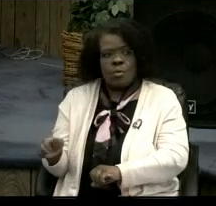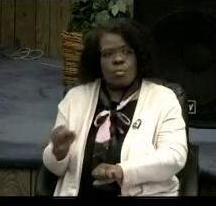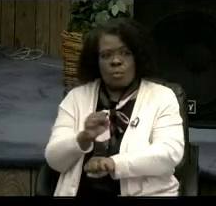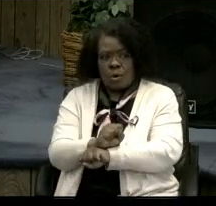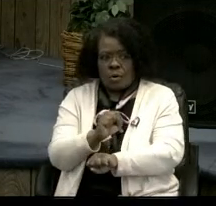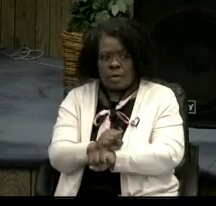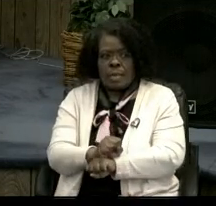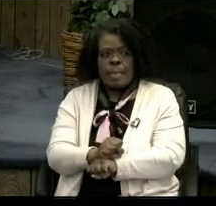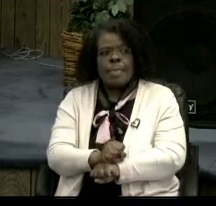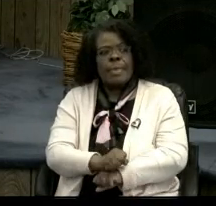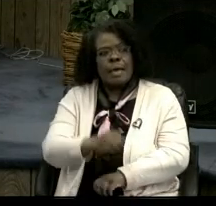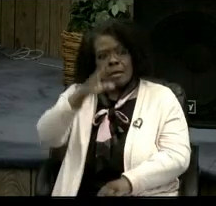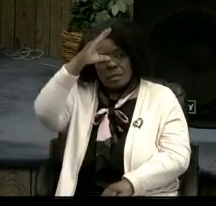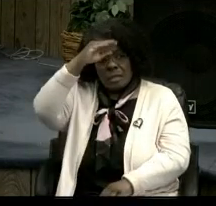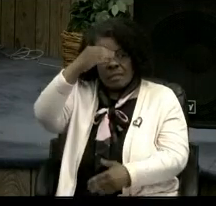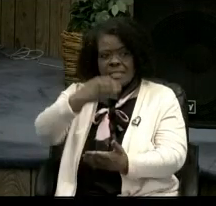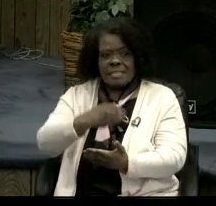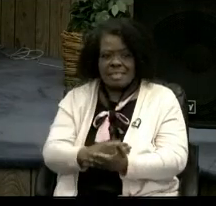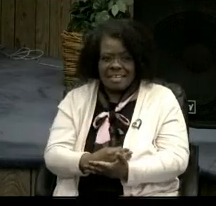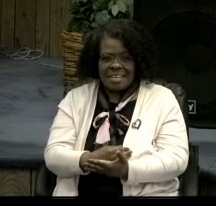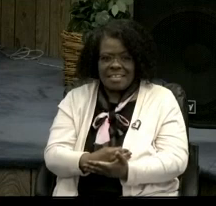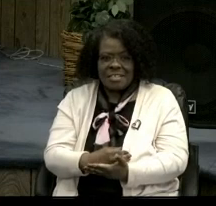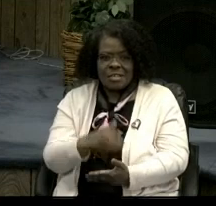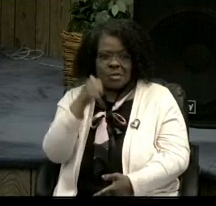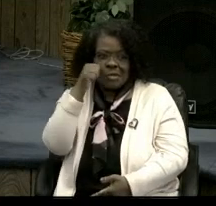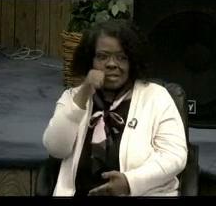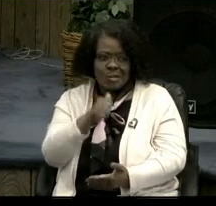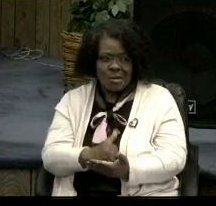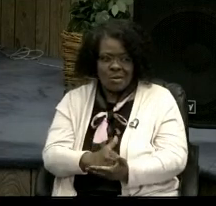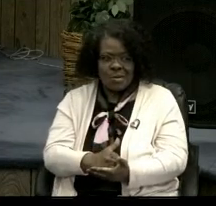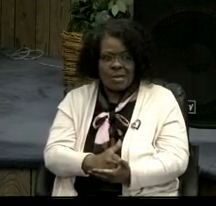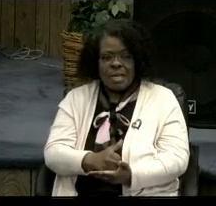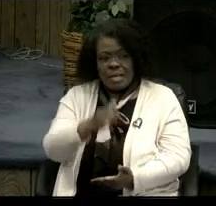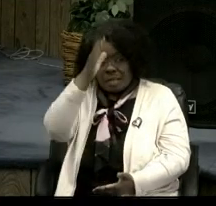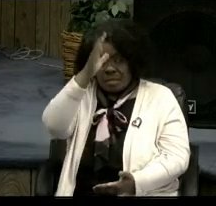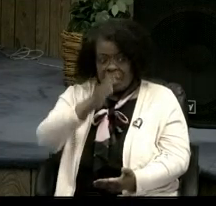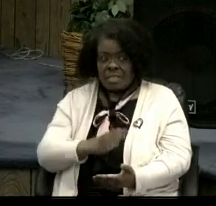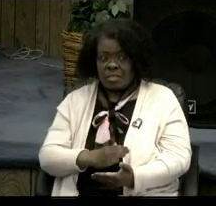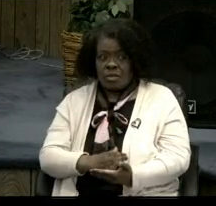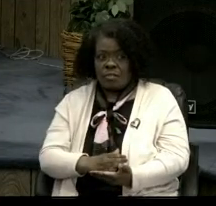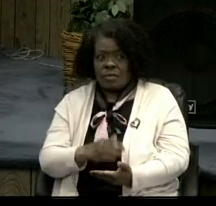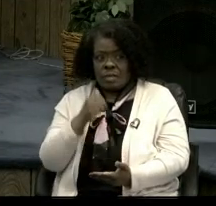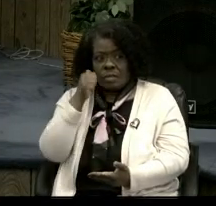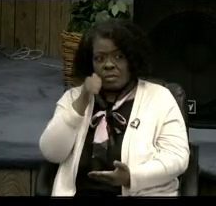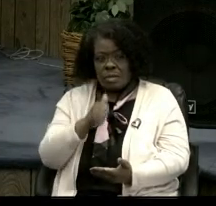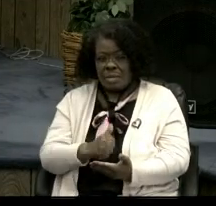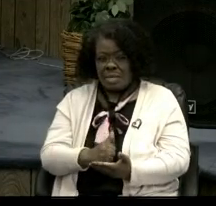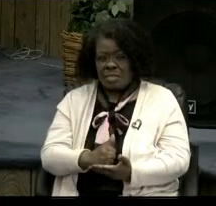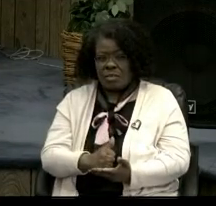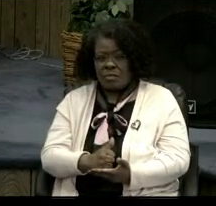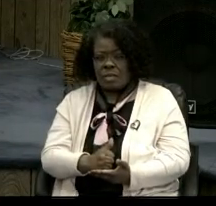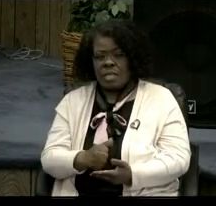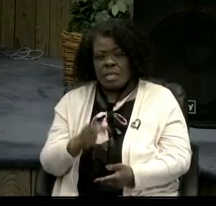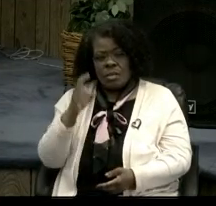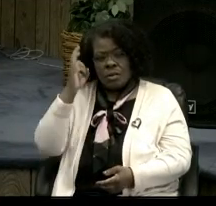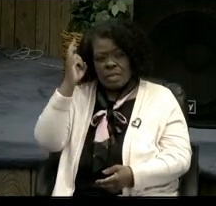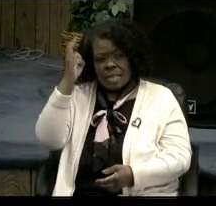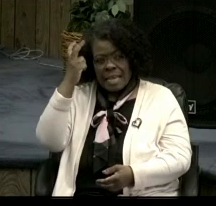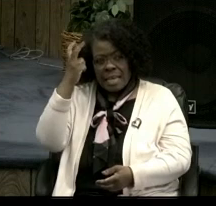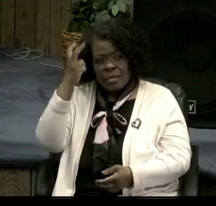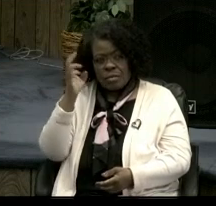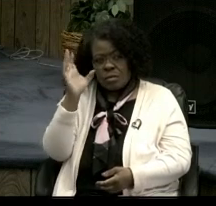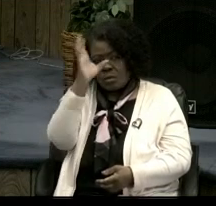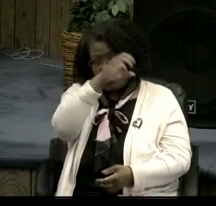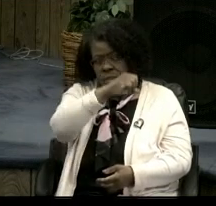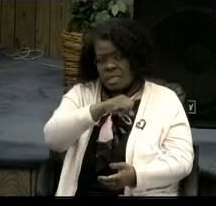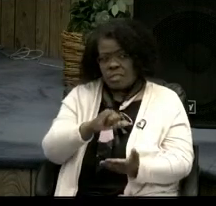thou, nor thy son, nor thy daughter, thy manservant, nor thy maidservant, nor the cattle, nor thy